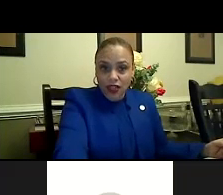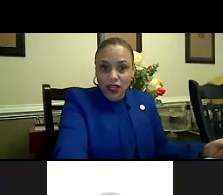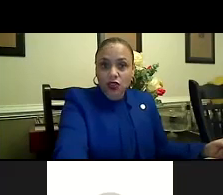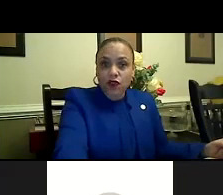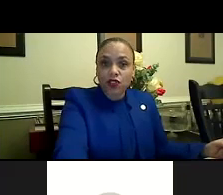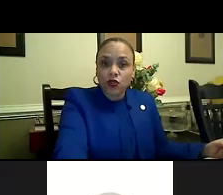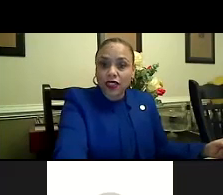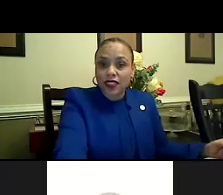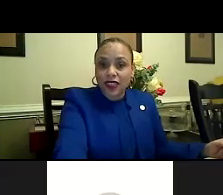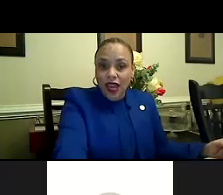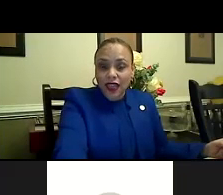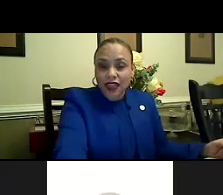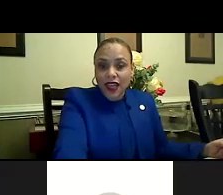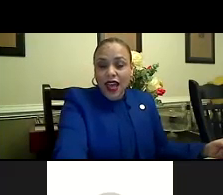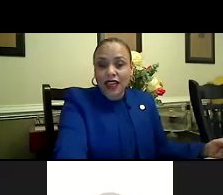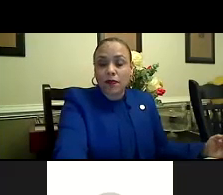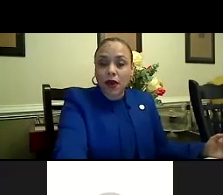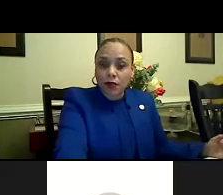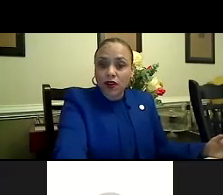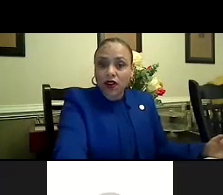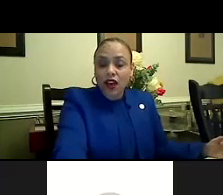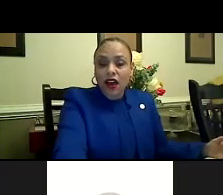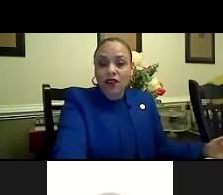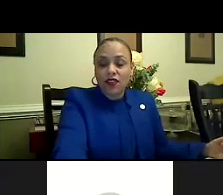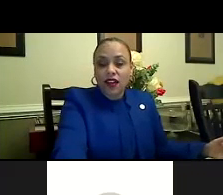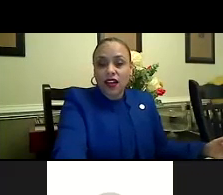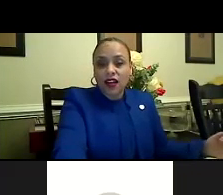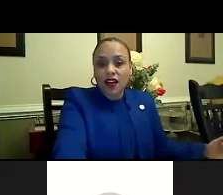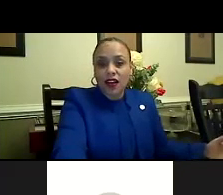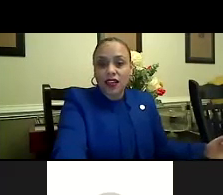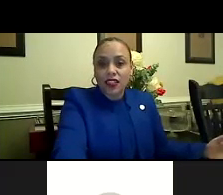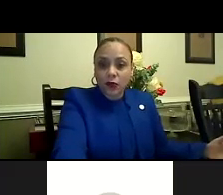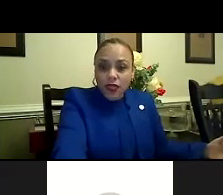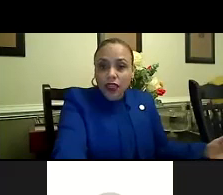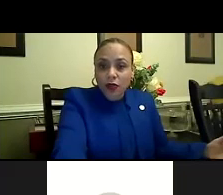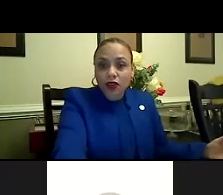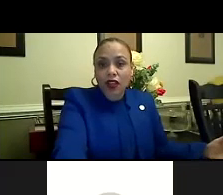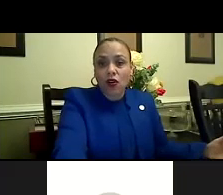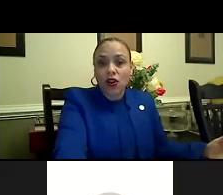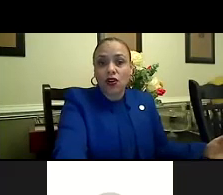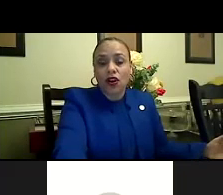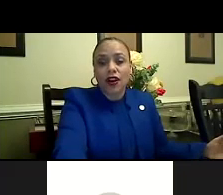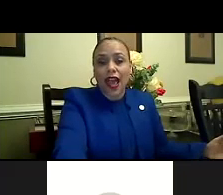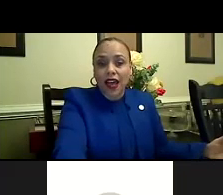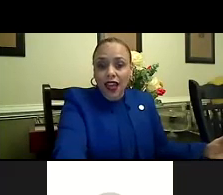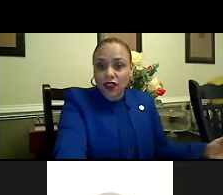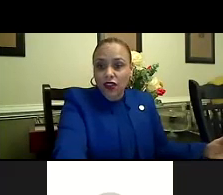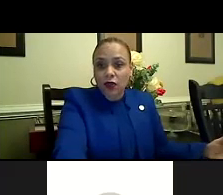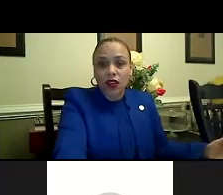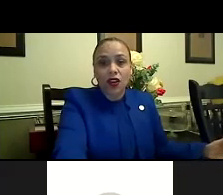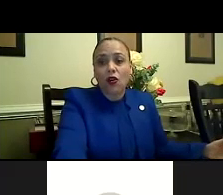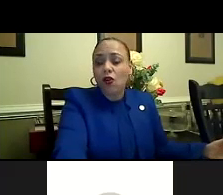everyone. So if you're joining tonight as a member of the disability community, or you're an ally